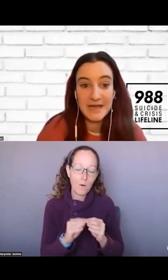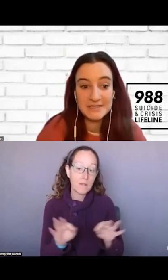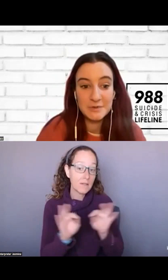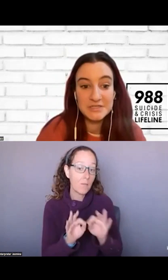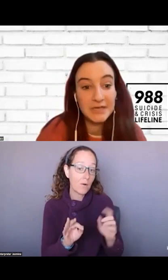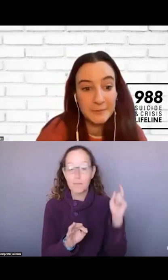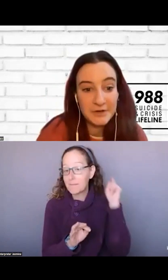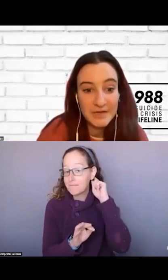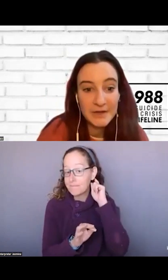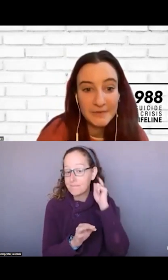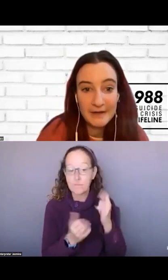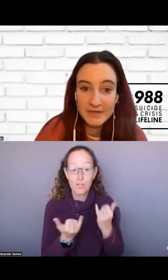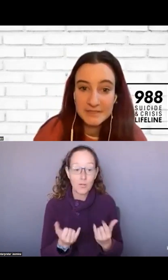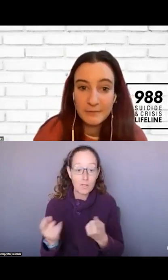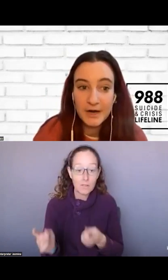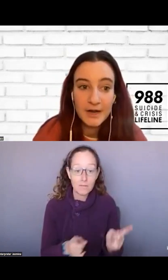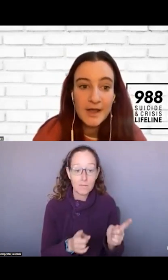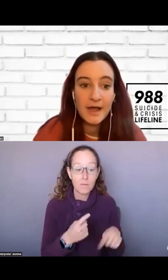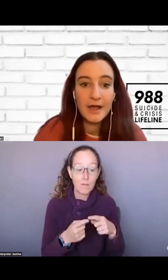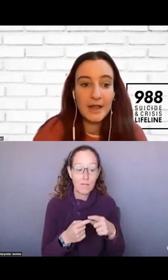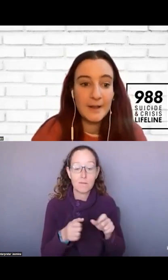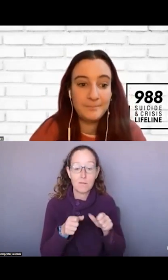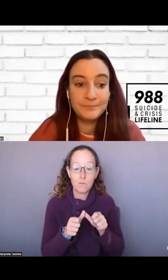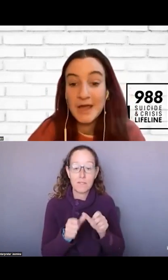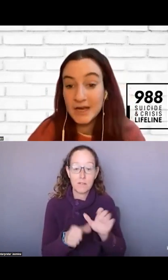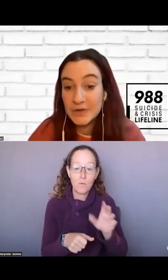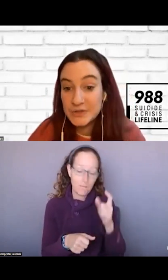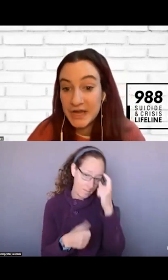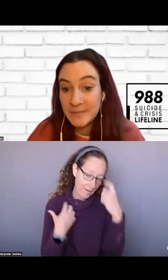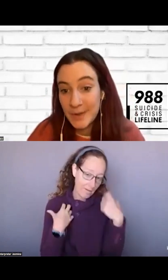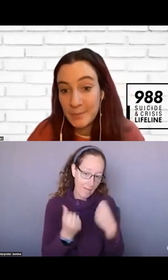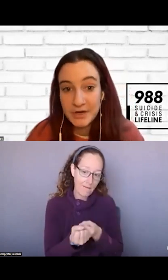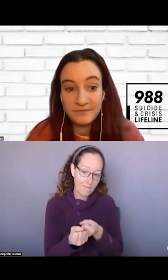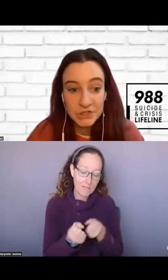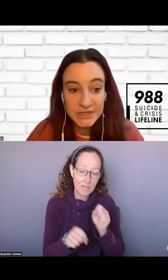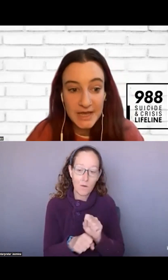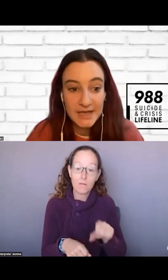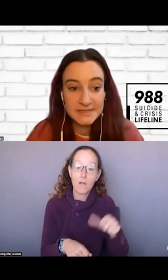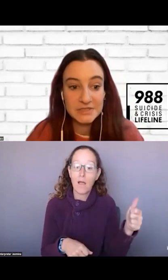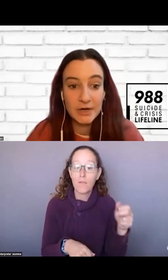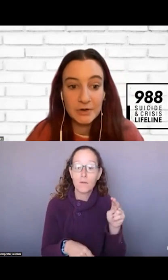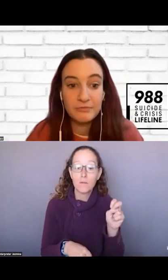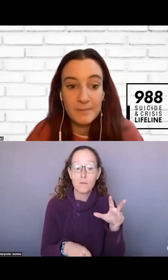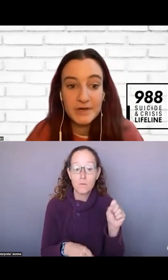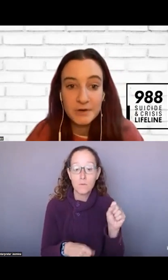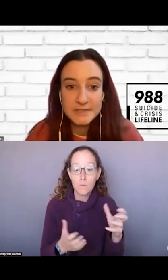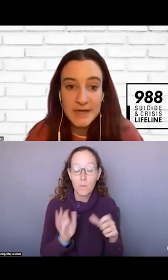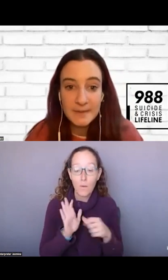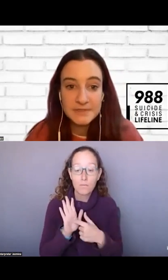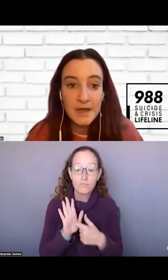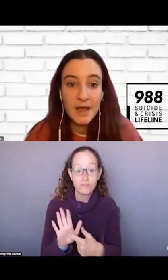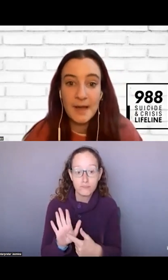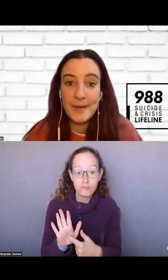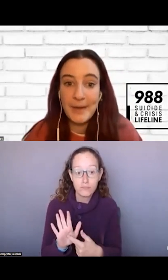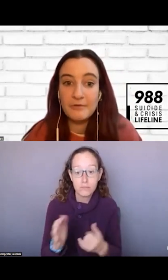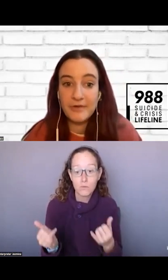mind as you continue with your mental health advocacy work. Another news item that we wanted to feature today is this article from the New York